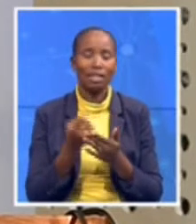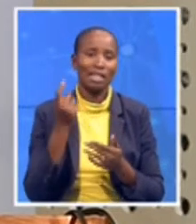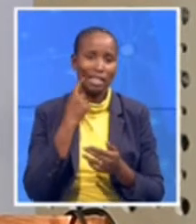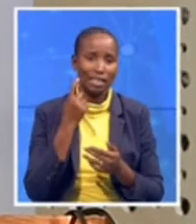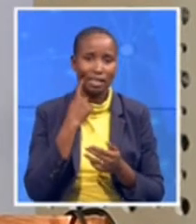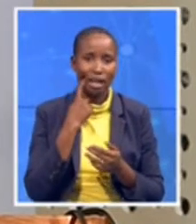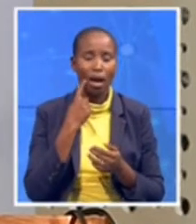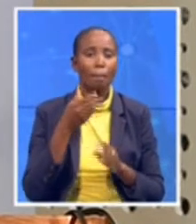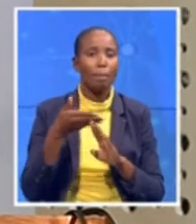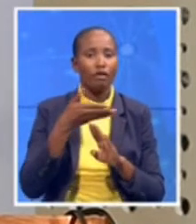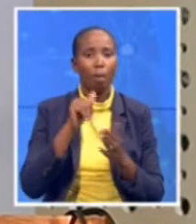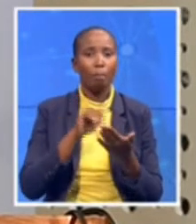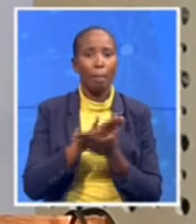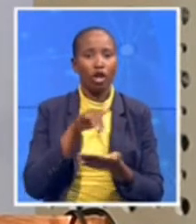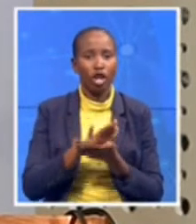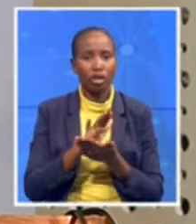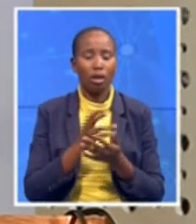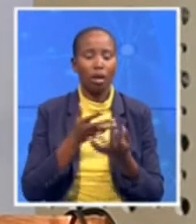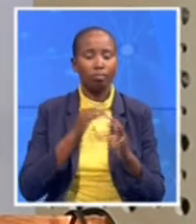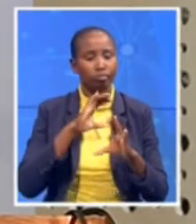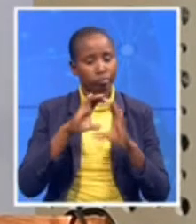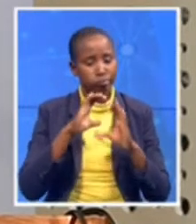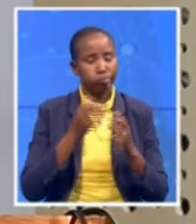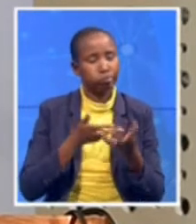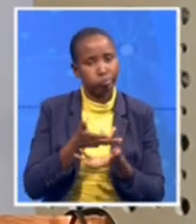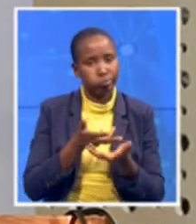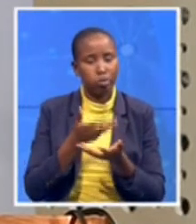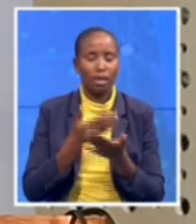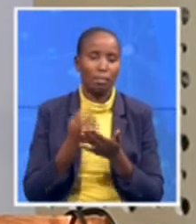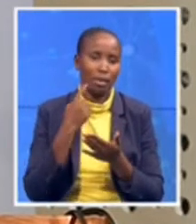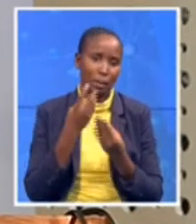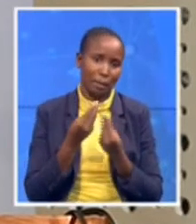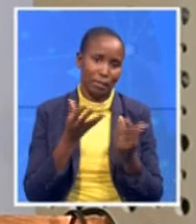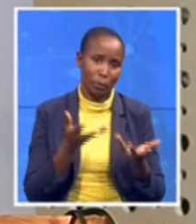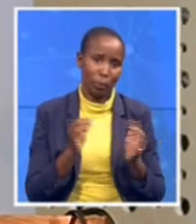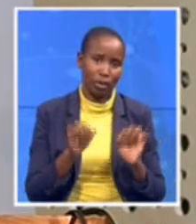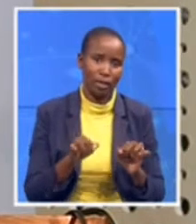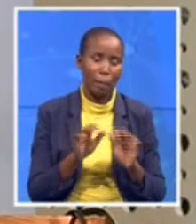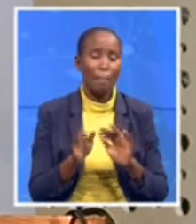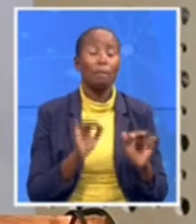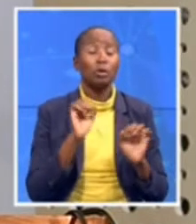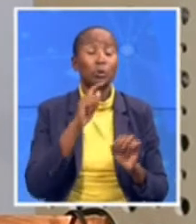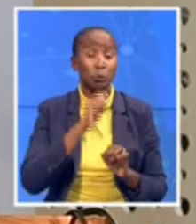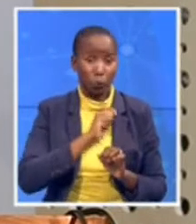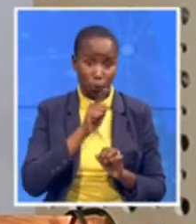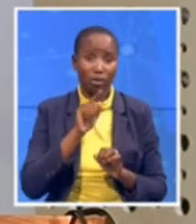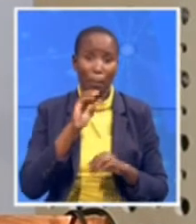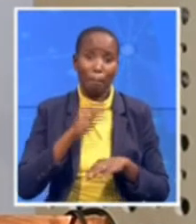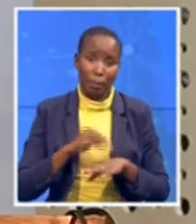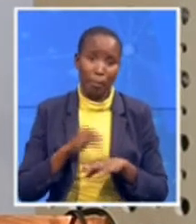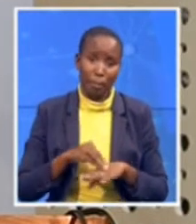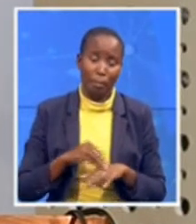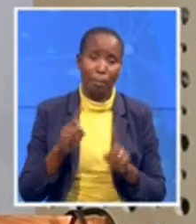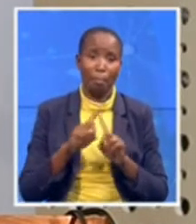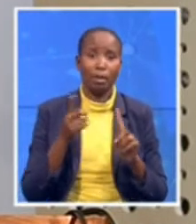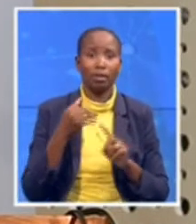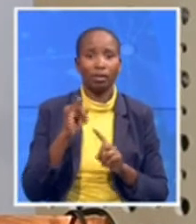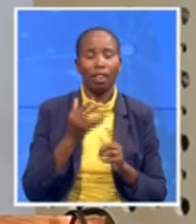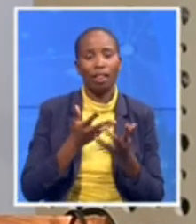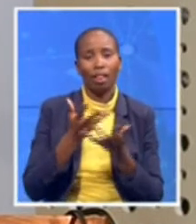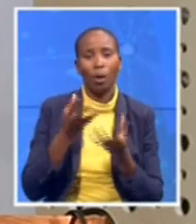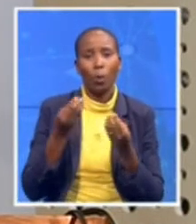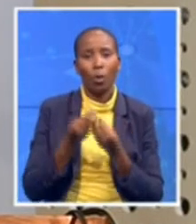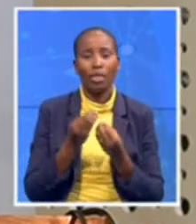within a particular vacuum. It is an issue, but we do welcome engagements with those stakeholders, especially those who are not members of the press council that fall within the